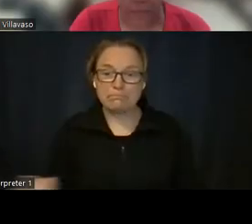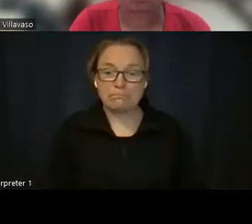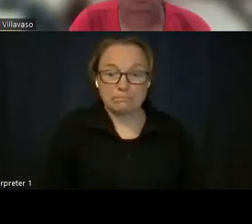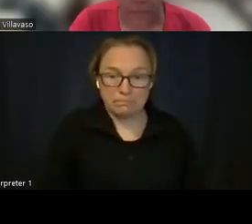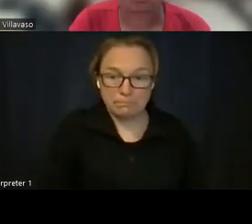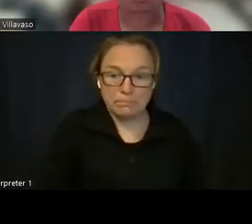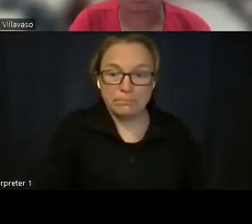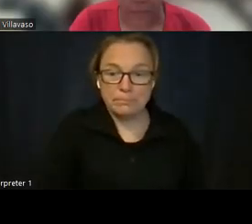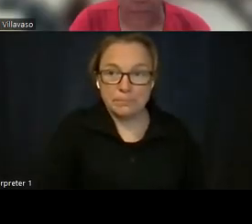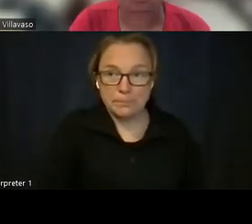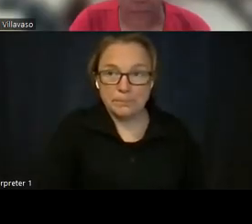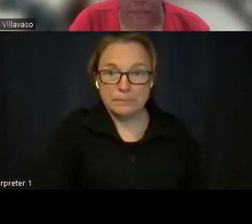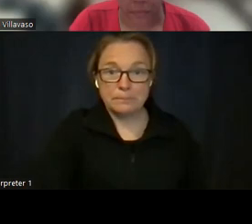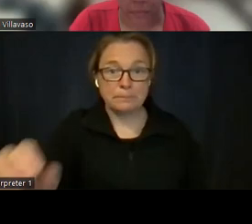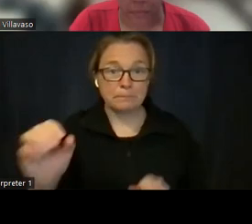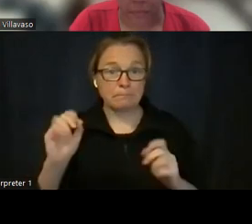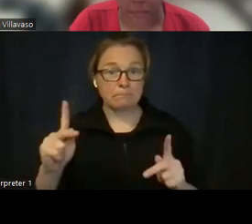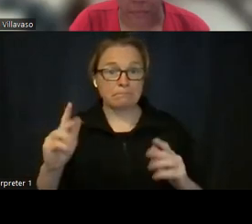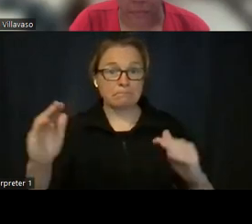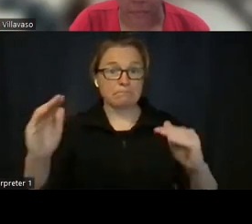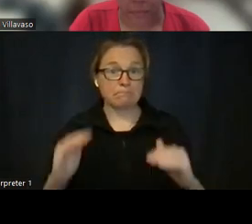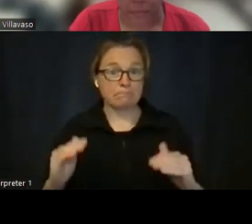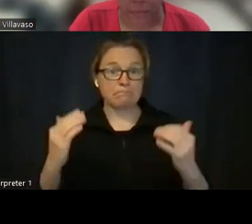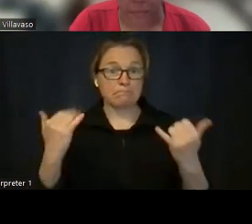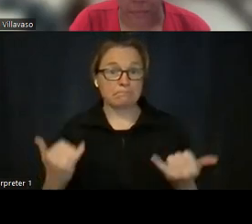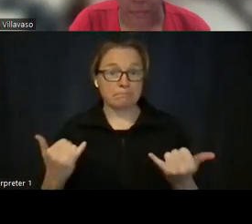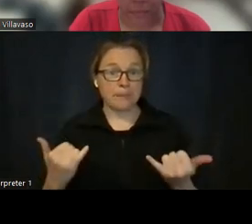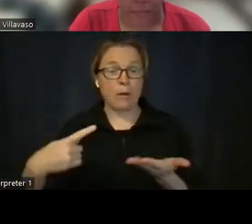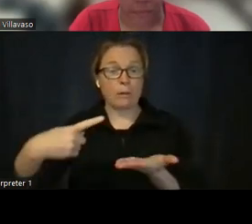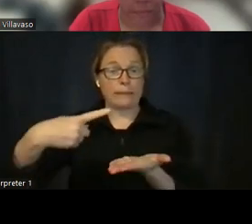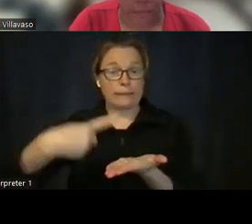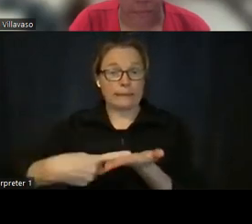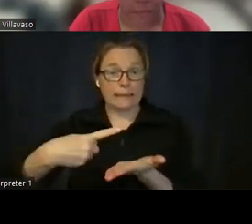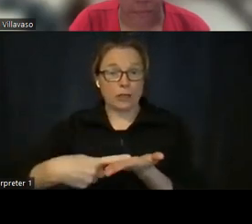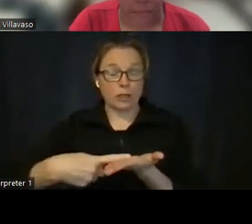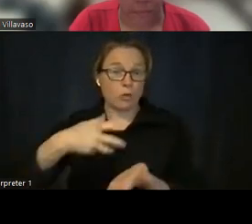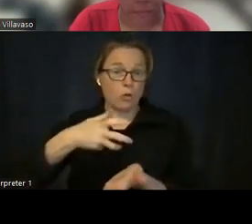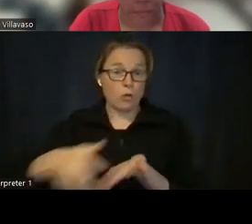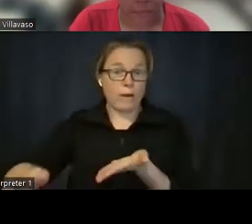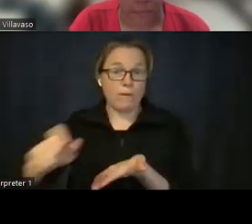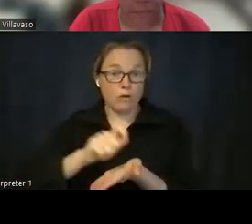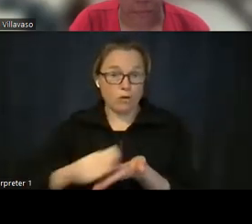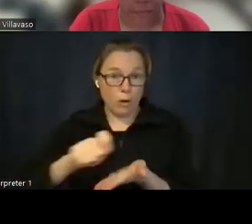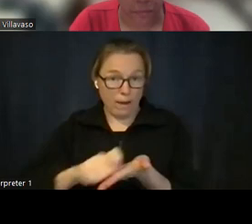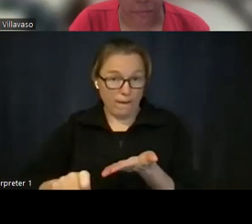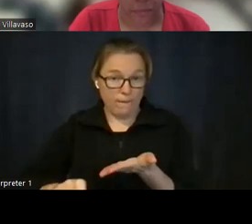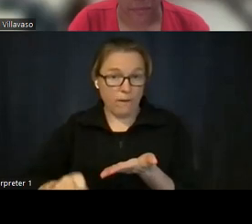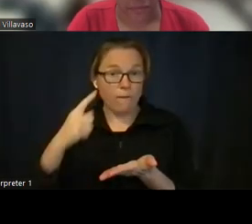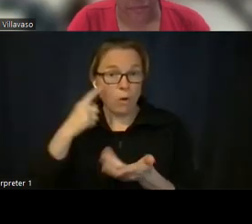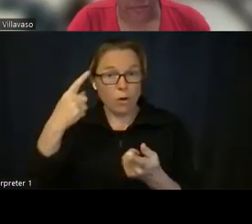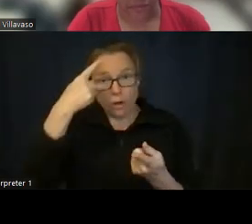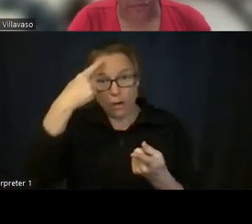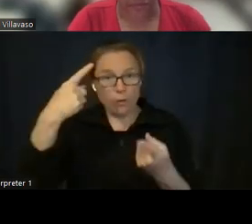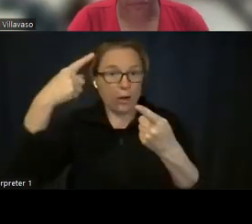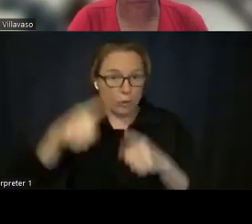Okay, so let's move on to discussion. We will now move to discussing the draft areas of agreement on reporting